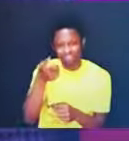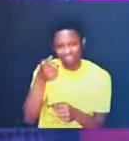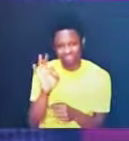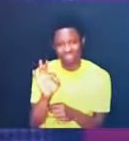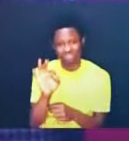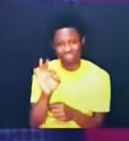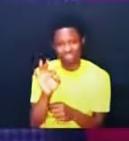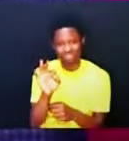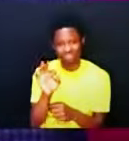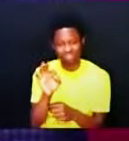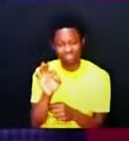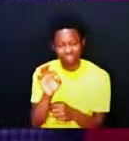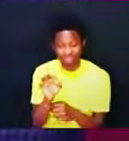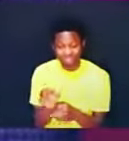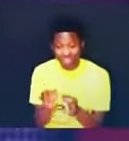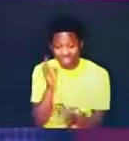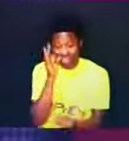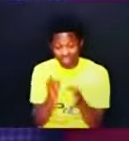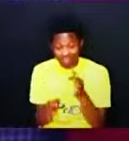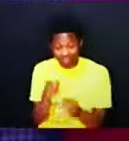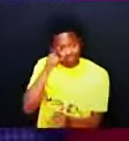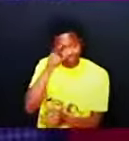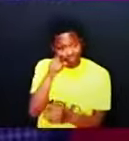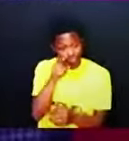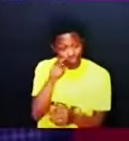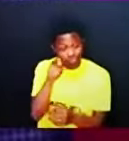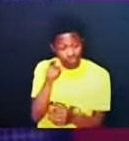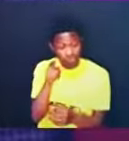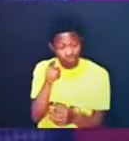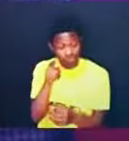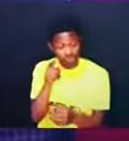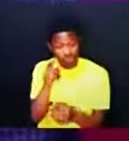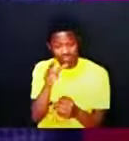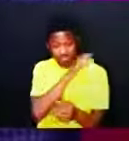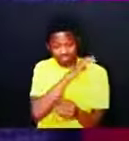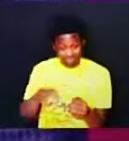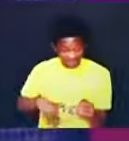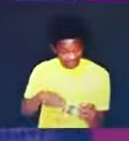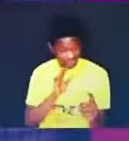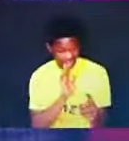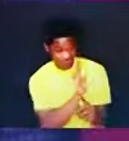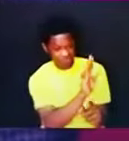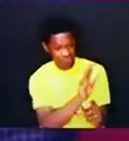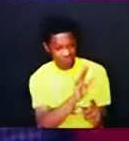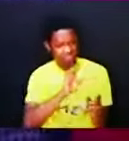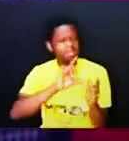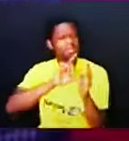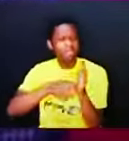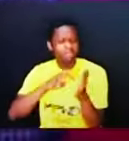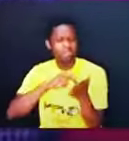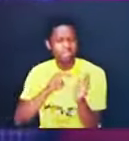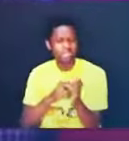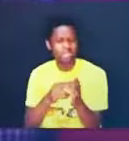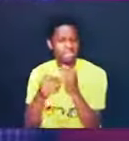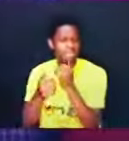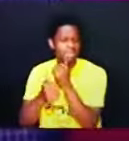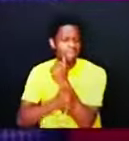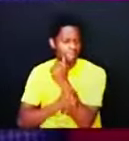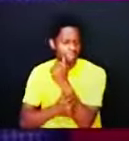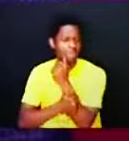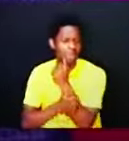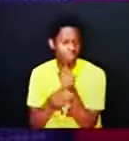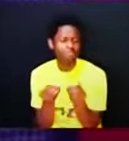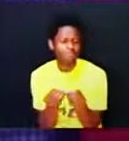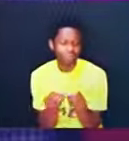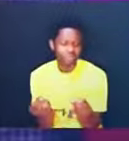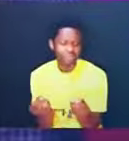29. If you belong to Christ, comma, then you are Abraham's seed and